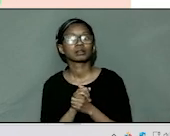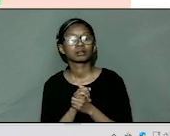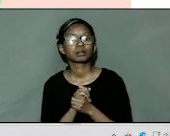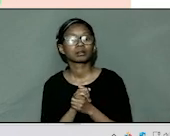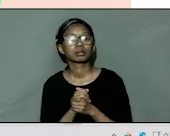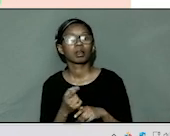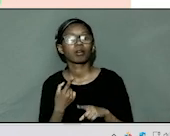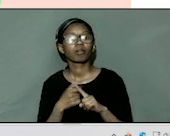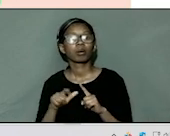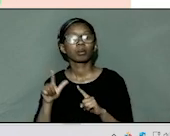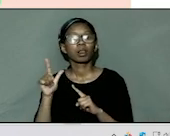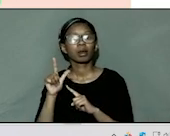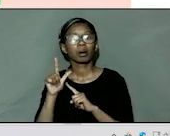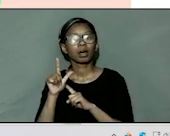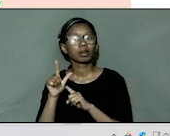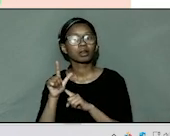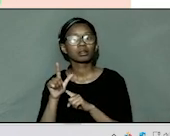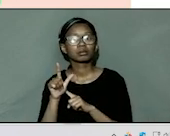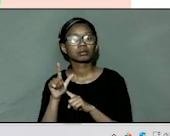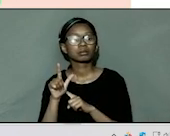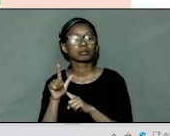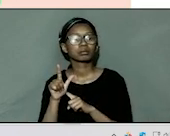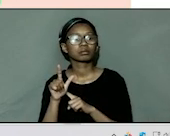According to Lamarck, why do